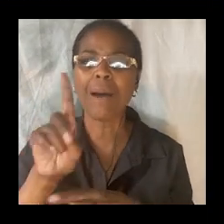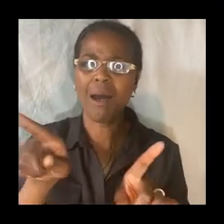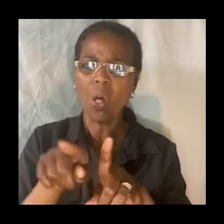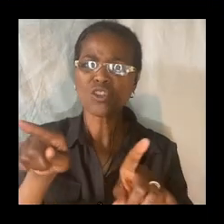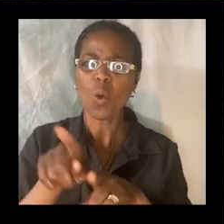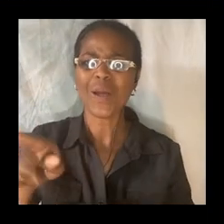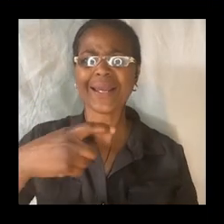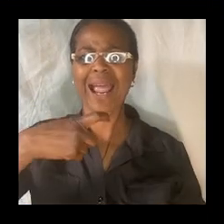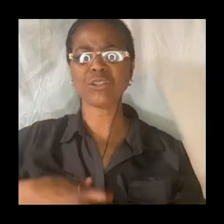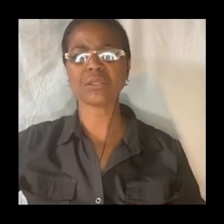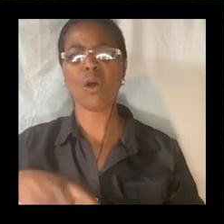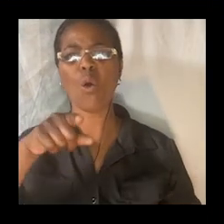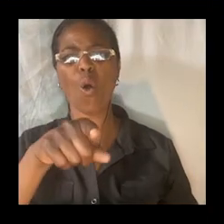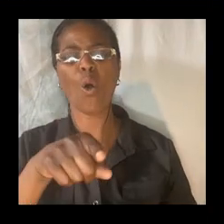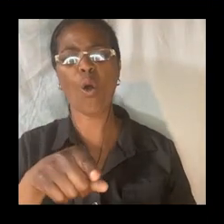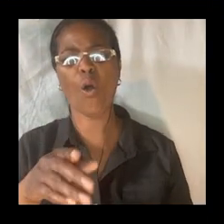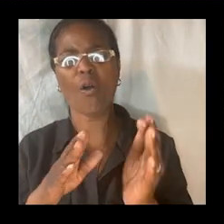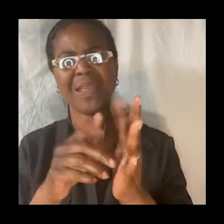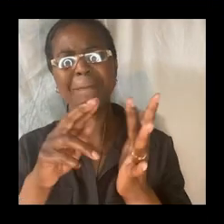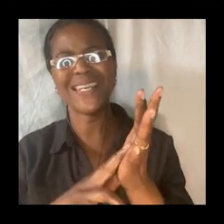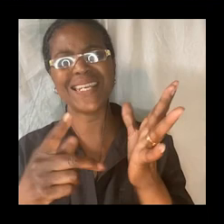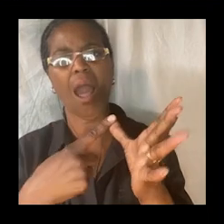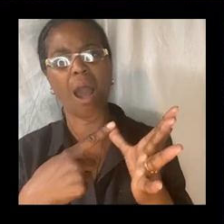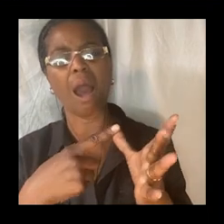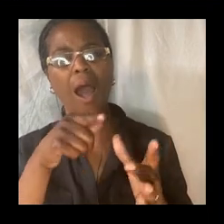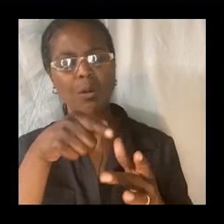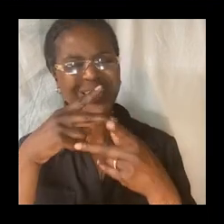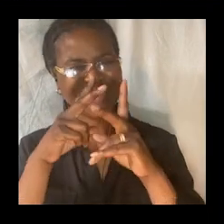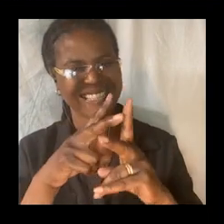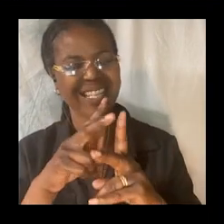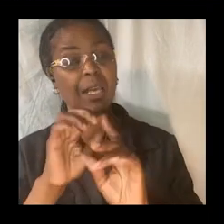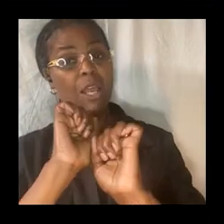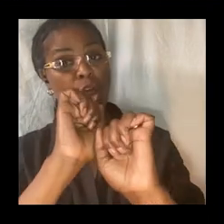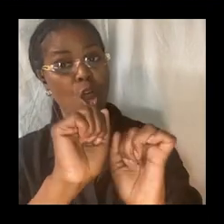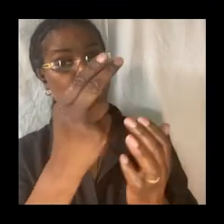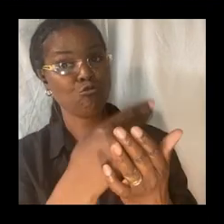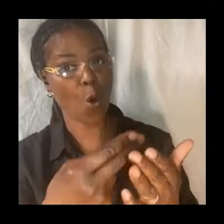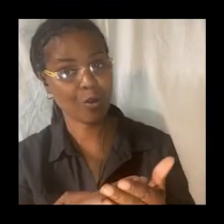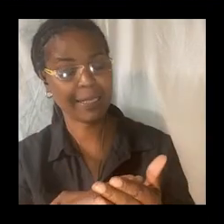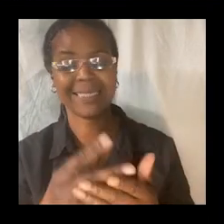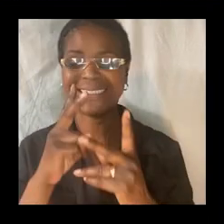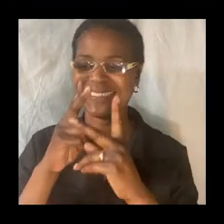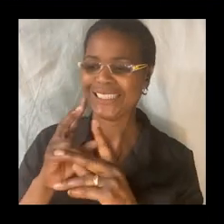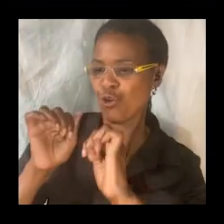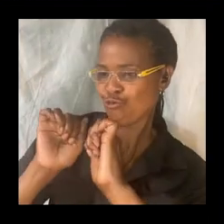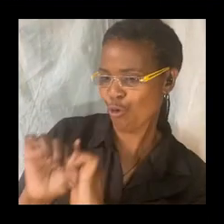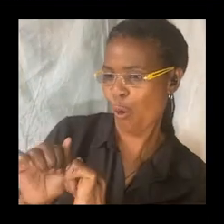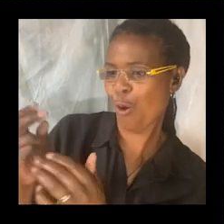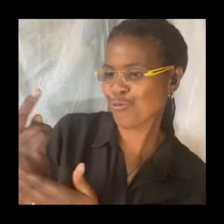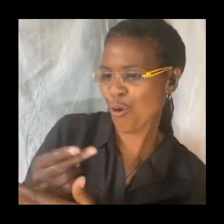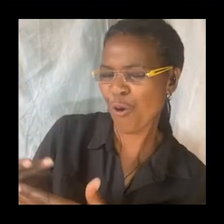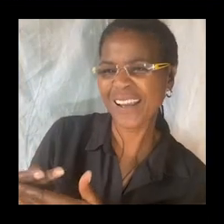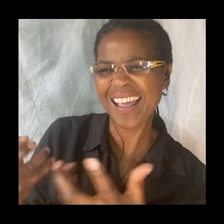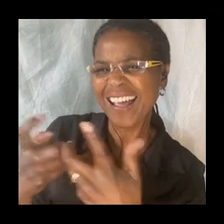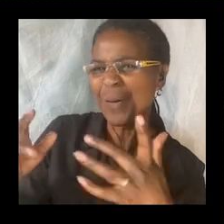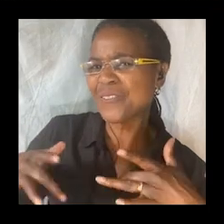the book, but you also have to take on the character of how Mina would draw the birds. So we see her drawings of birds, plus we see your drawings